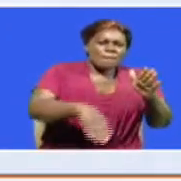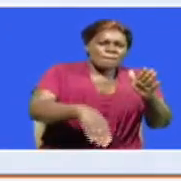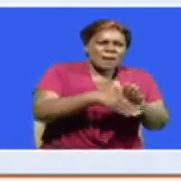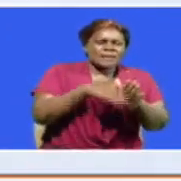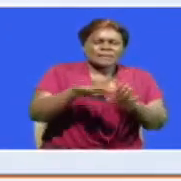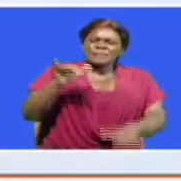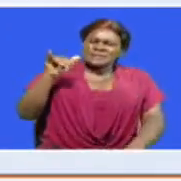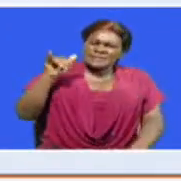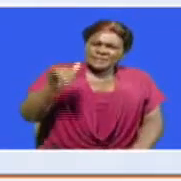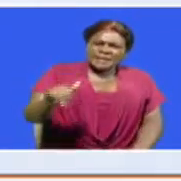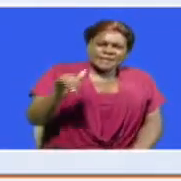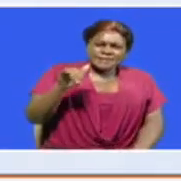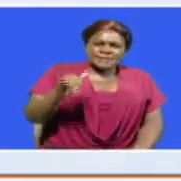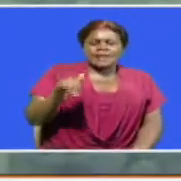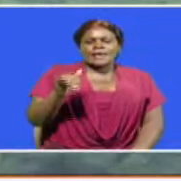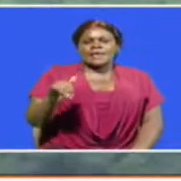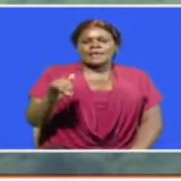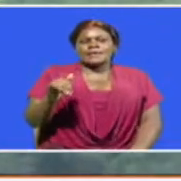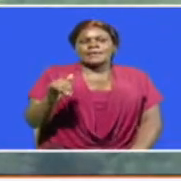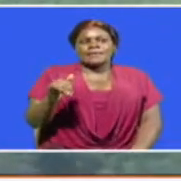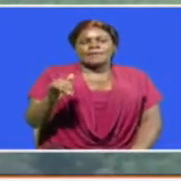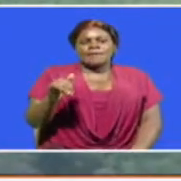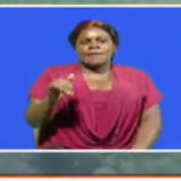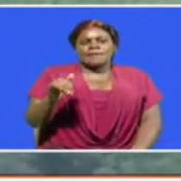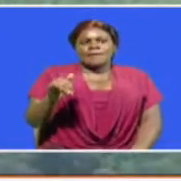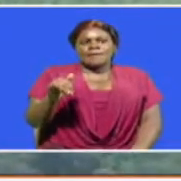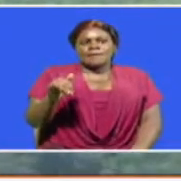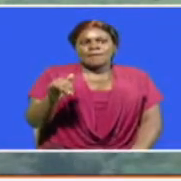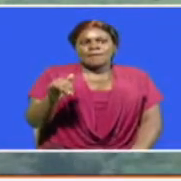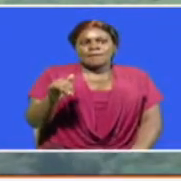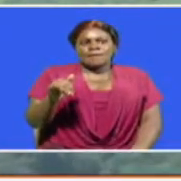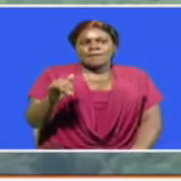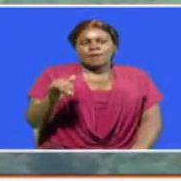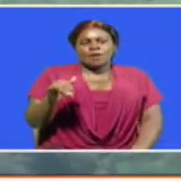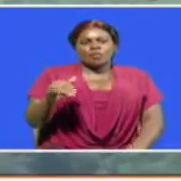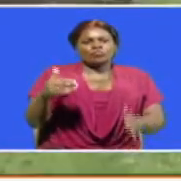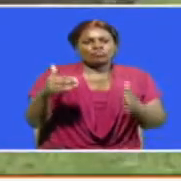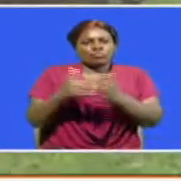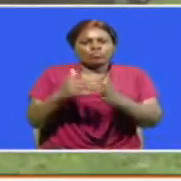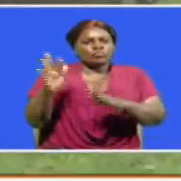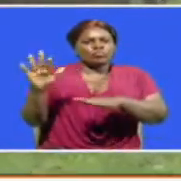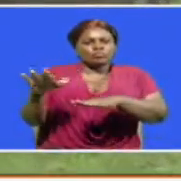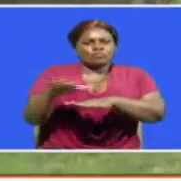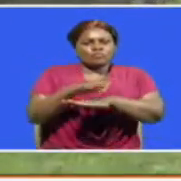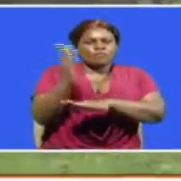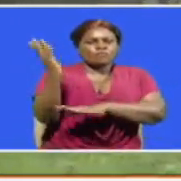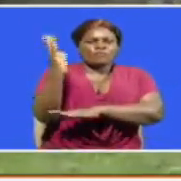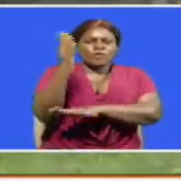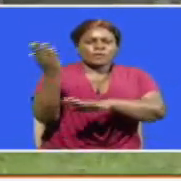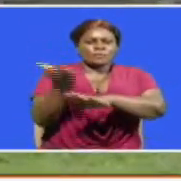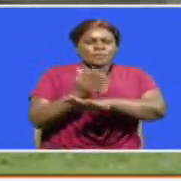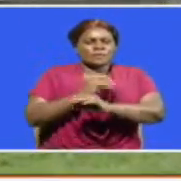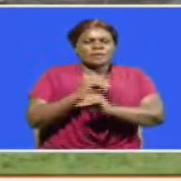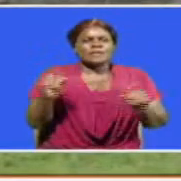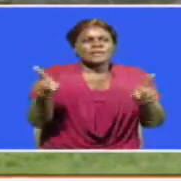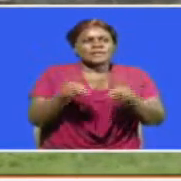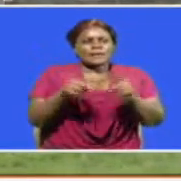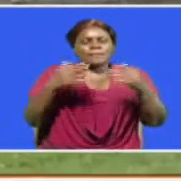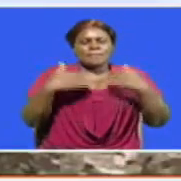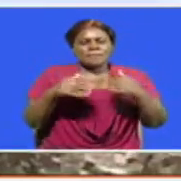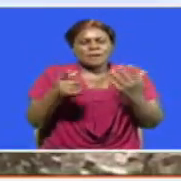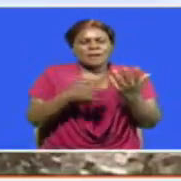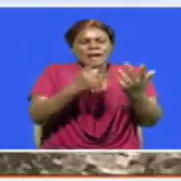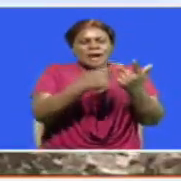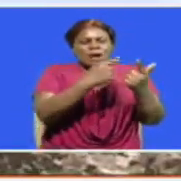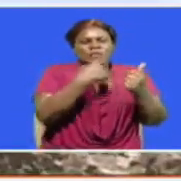they have stayed put, but with some cardinal rule, no to destruction of forests. The 2019 population